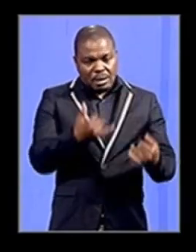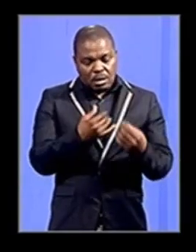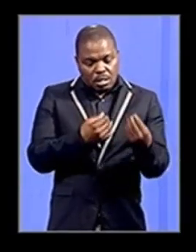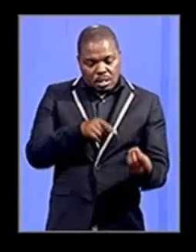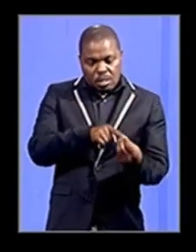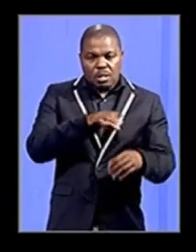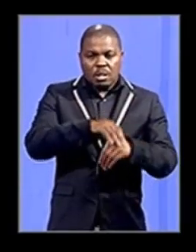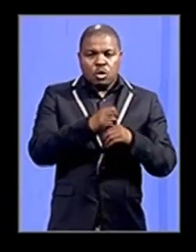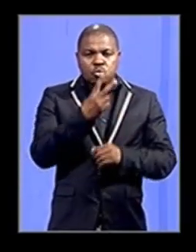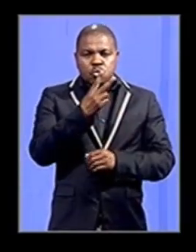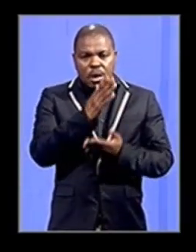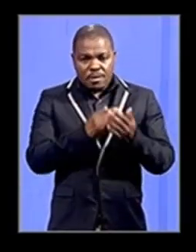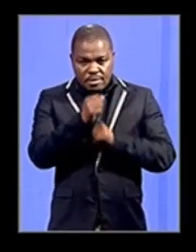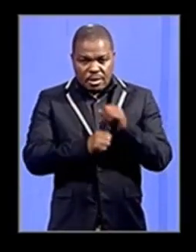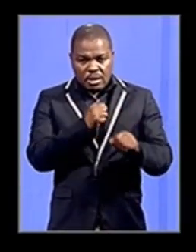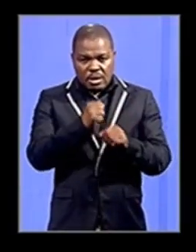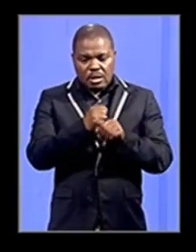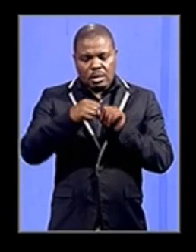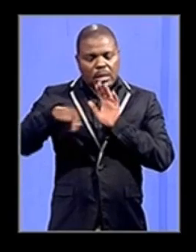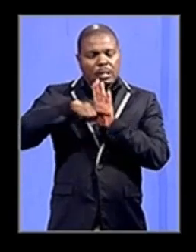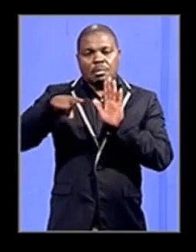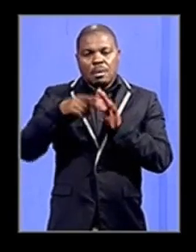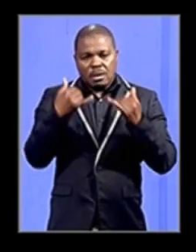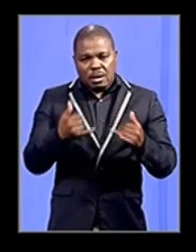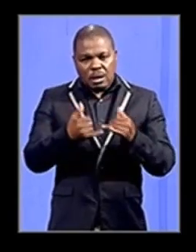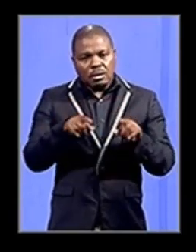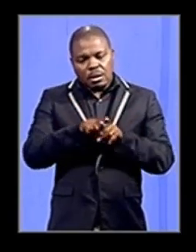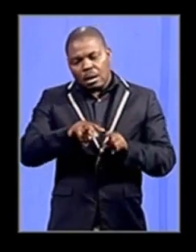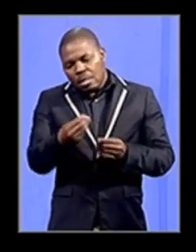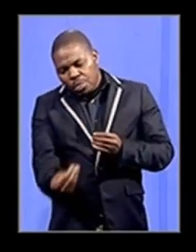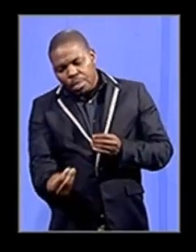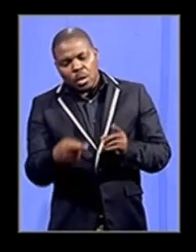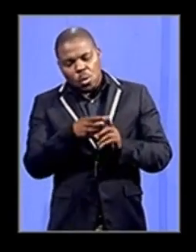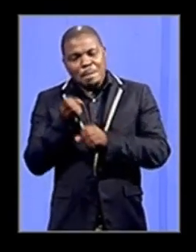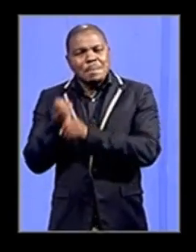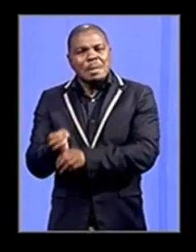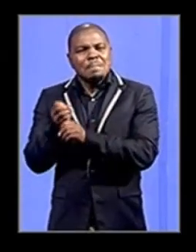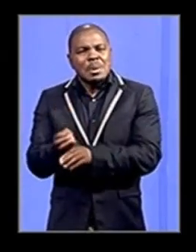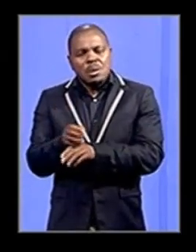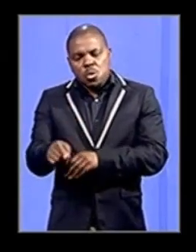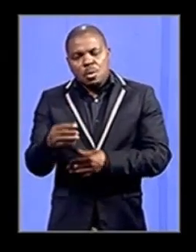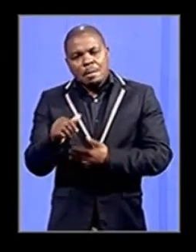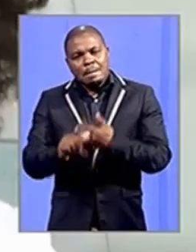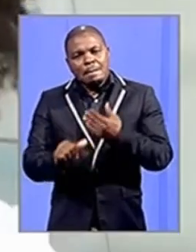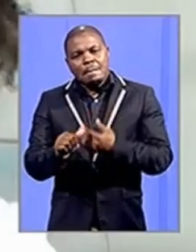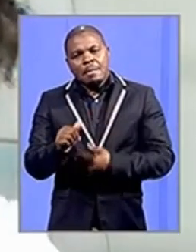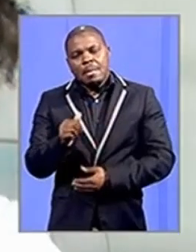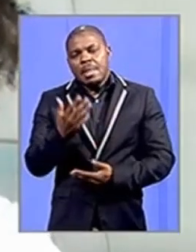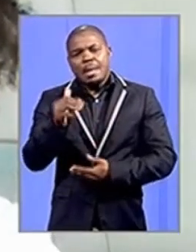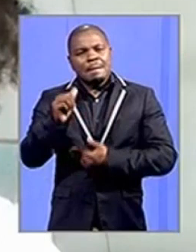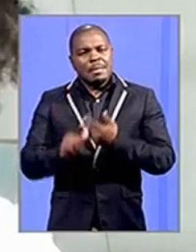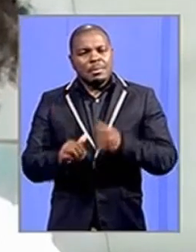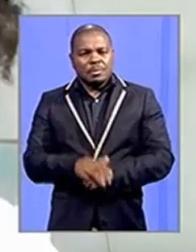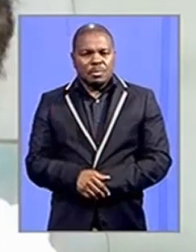gagwe wa mengwaga 2 le seripa o re bjale o thomile go betha ngwanabo wa dikgwedi tše senyane. The impact